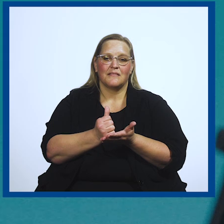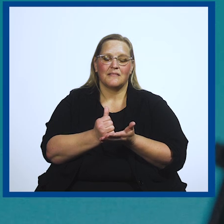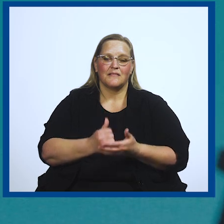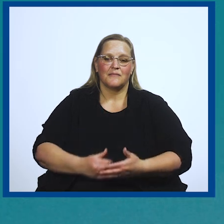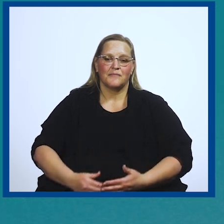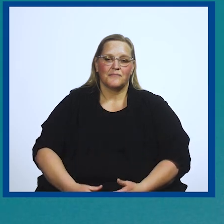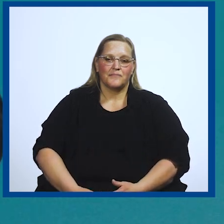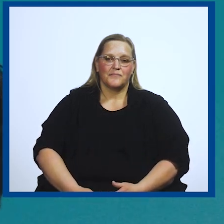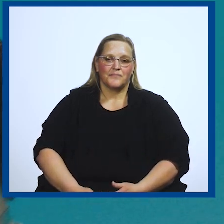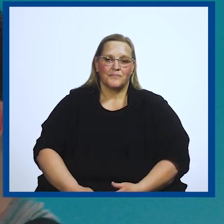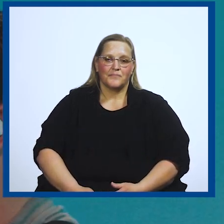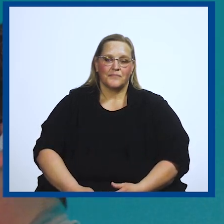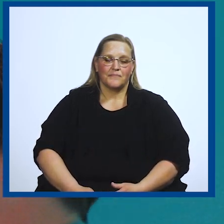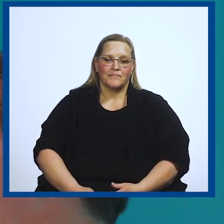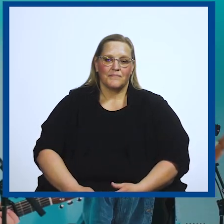Amen.